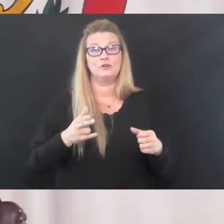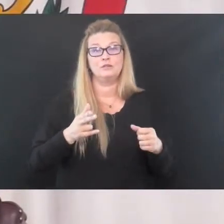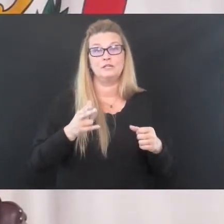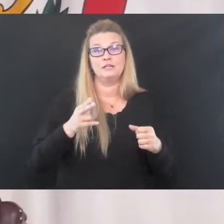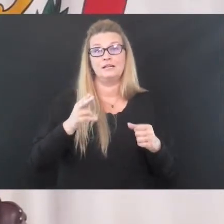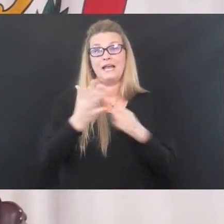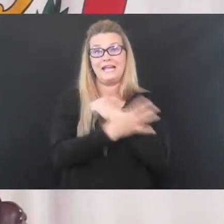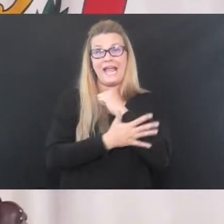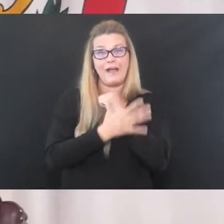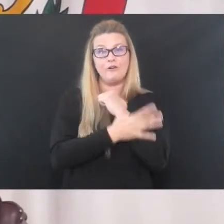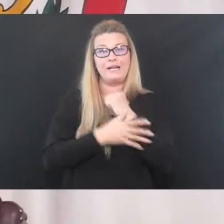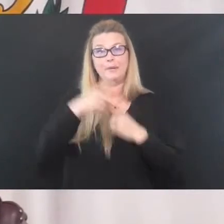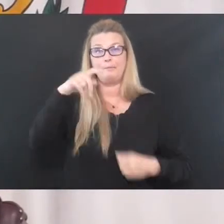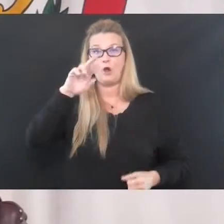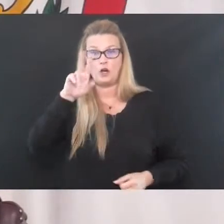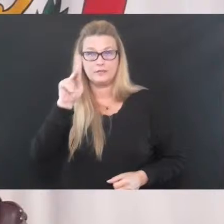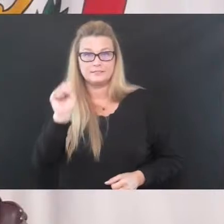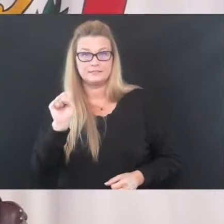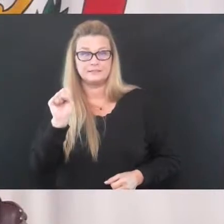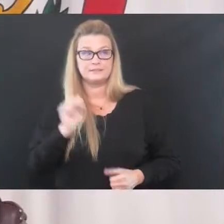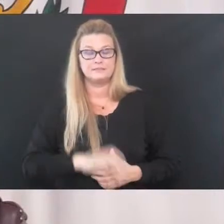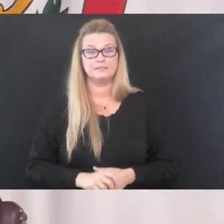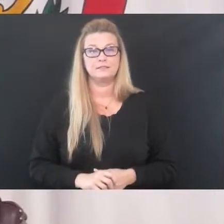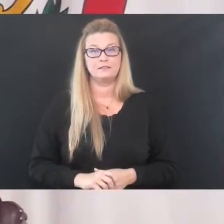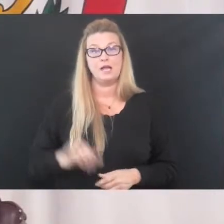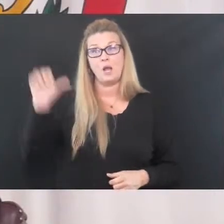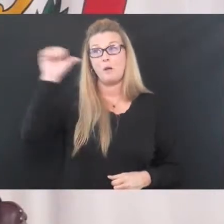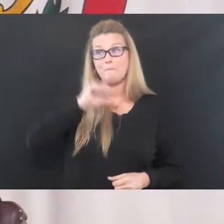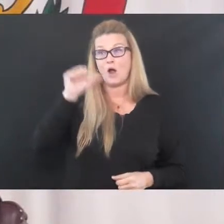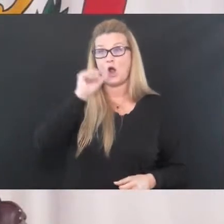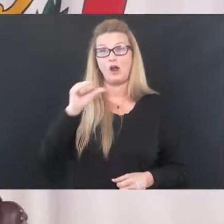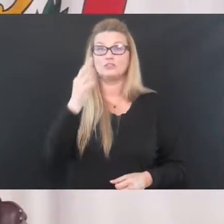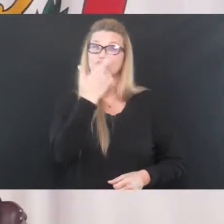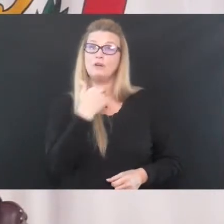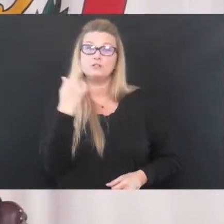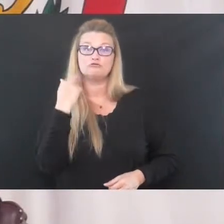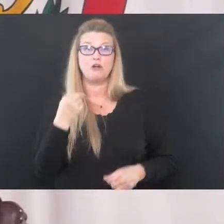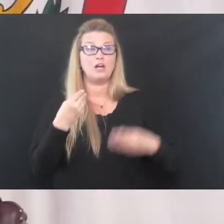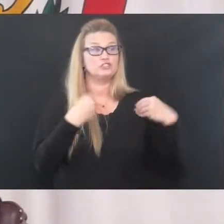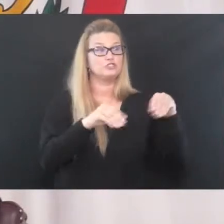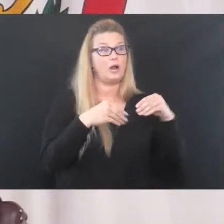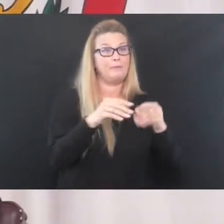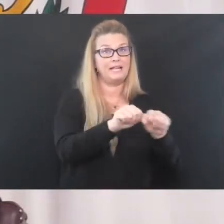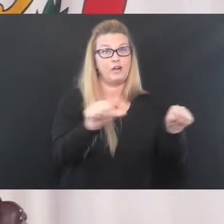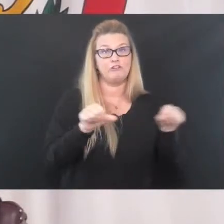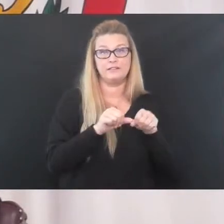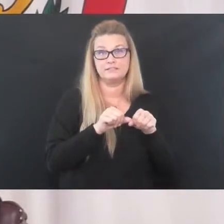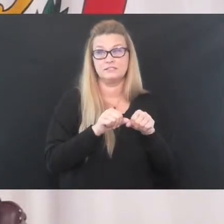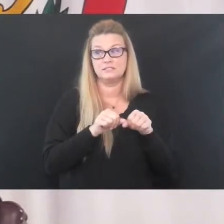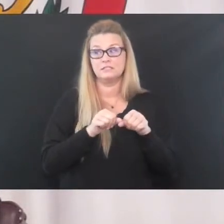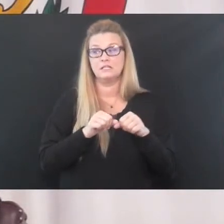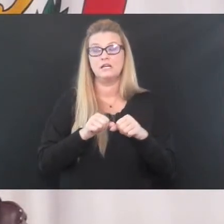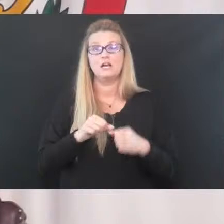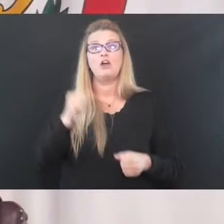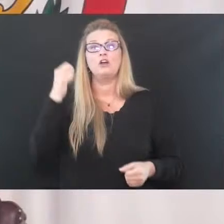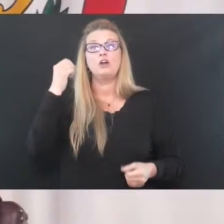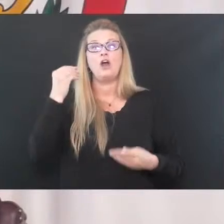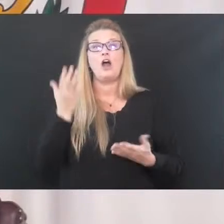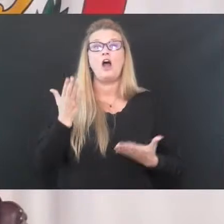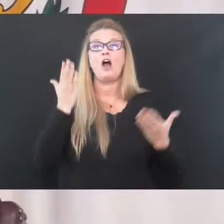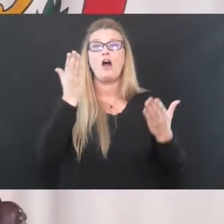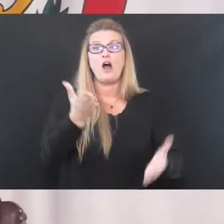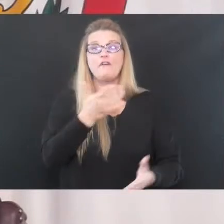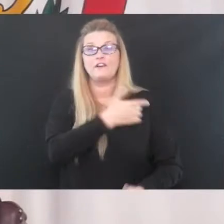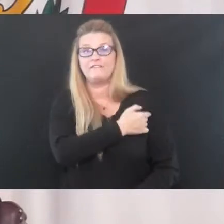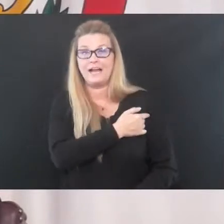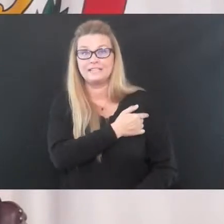and county parks, bars, restaurants, and shopping areas. Offer the vaccine to those